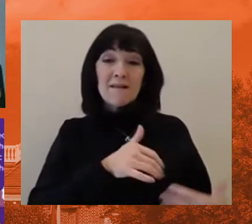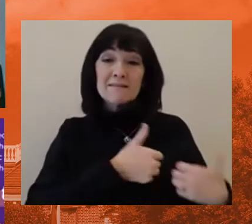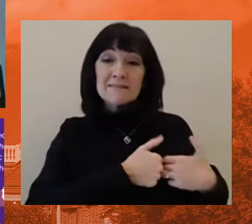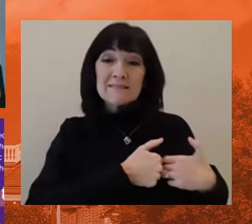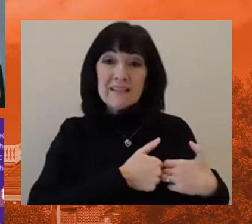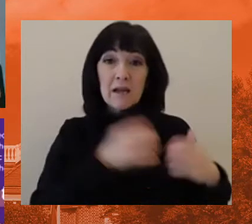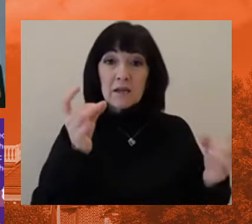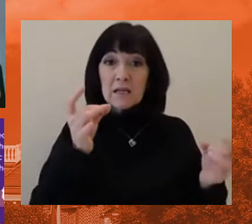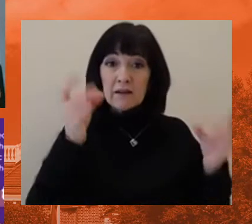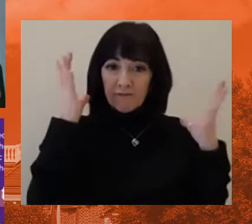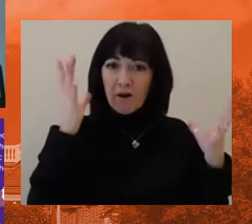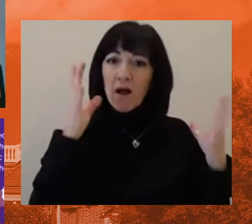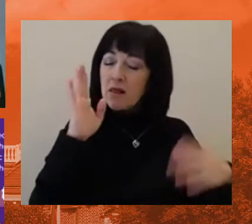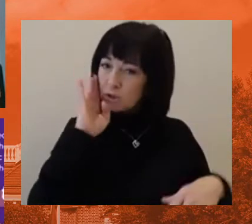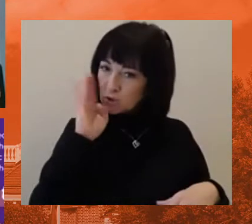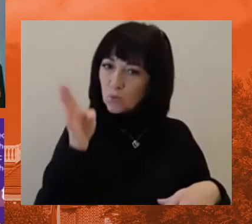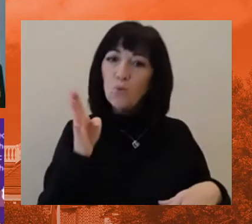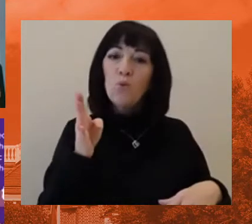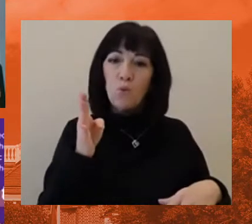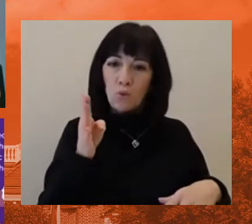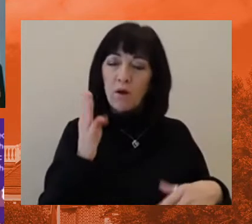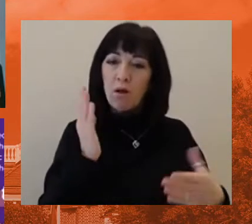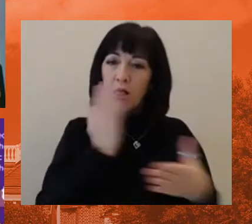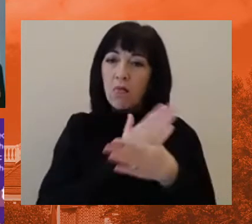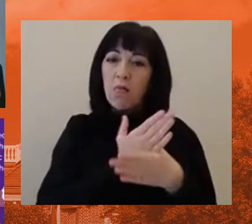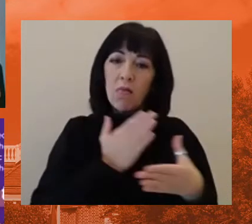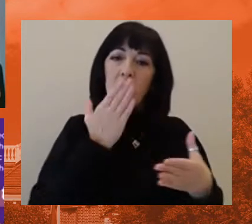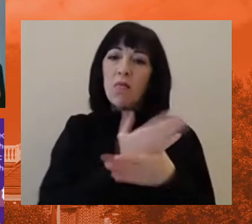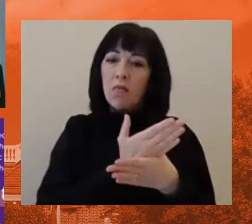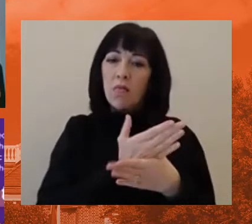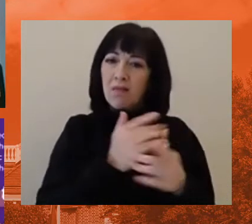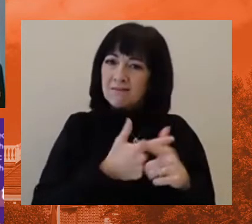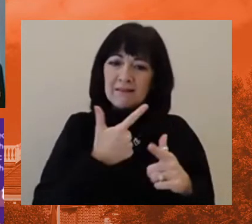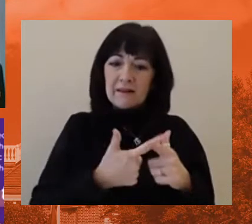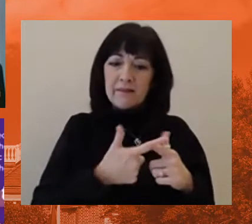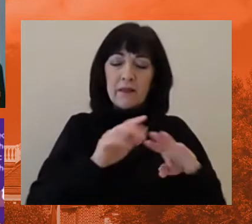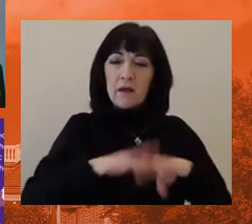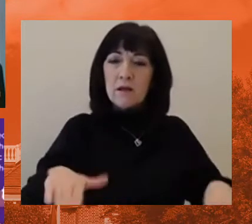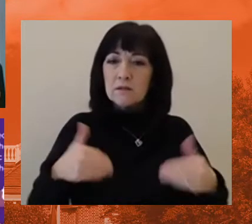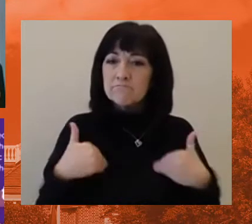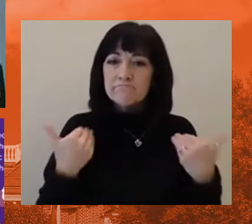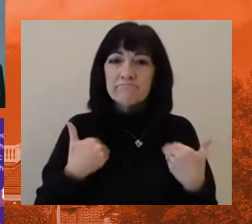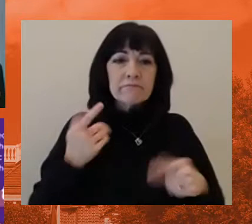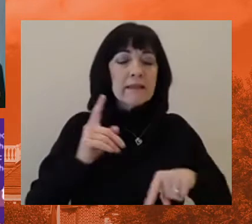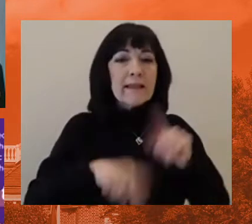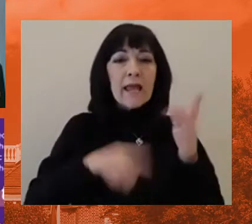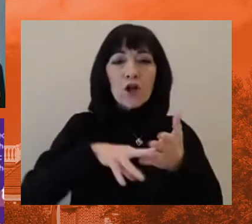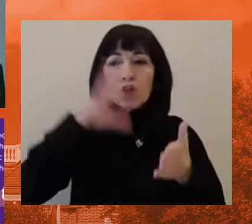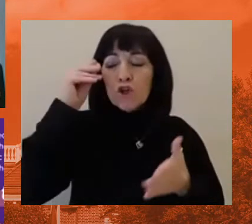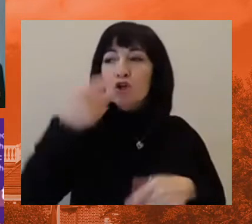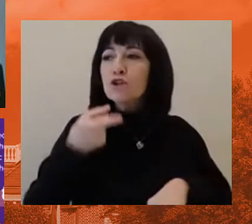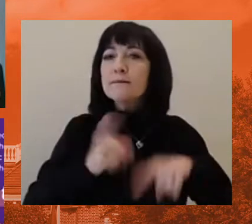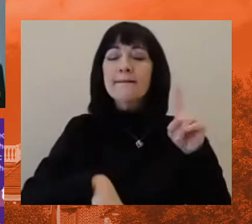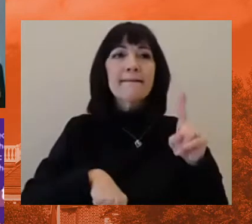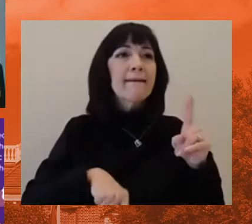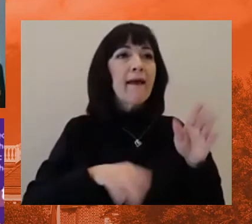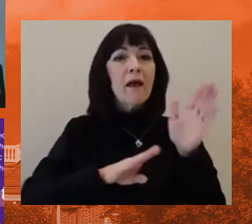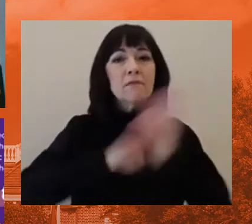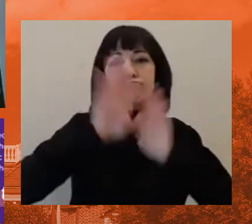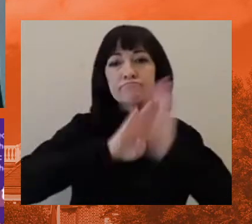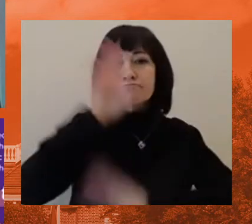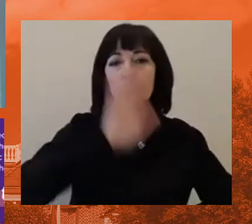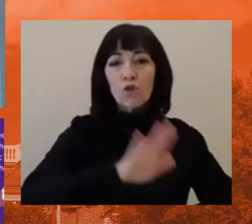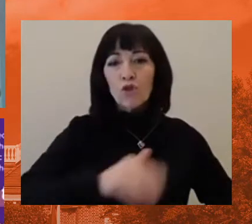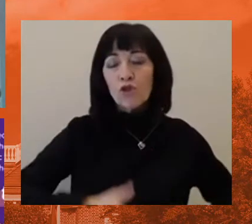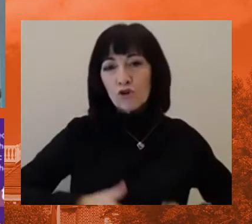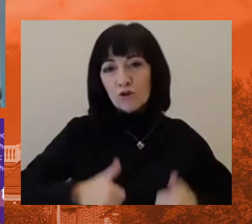interfere with a student's ability to learn and to enjoy the teen years, as you say. So really important work going on in